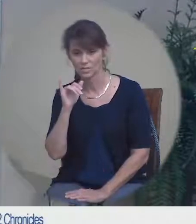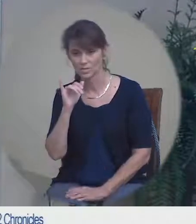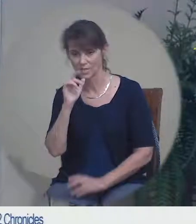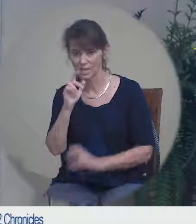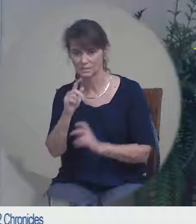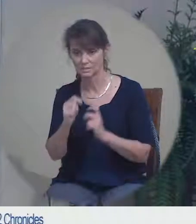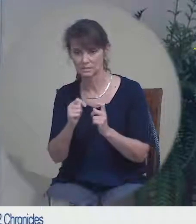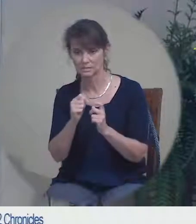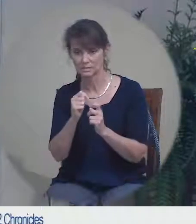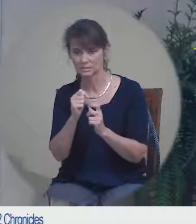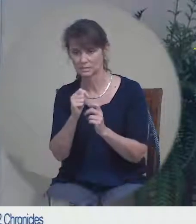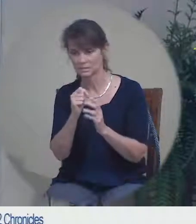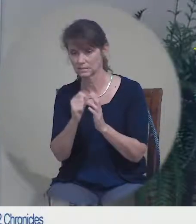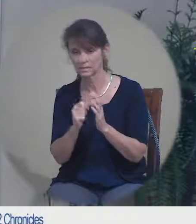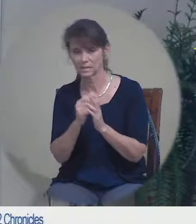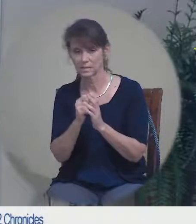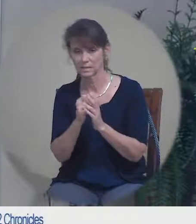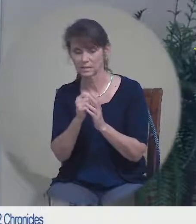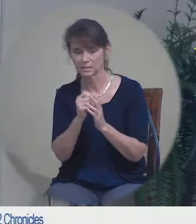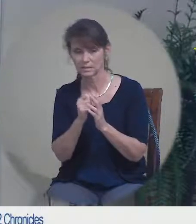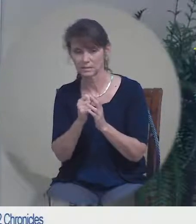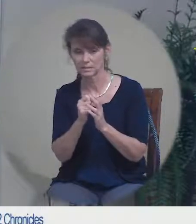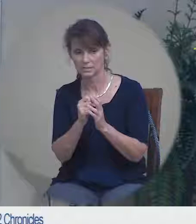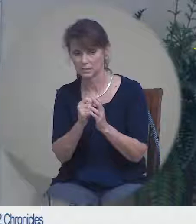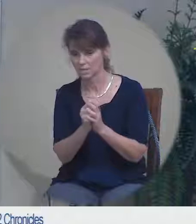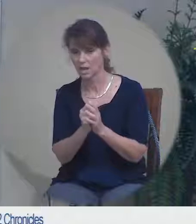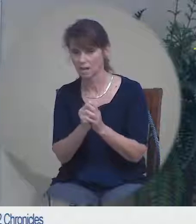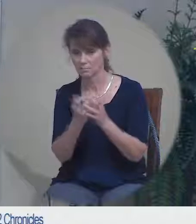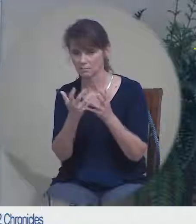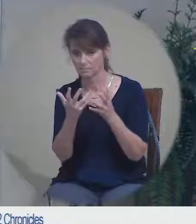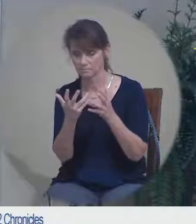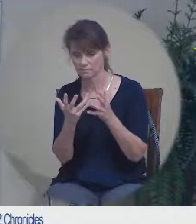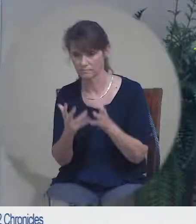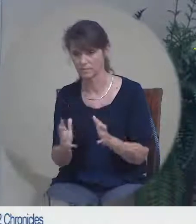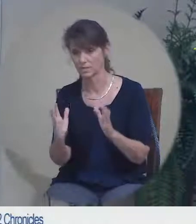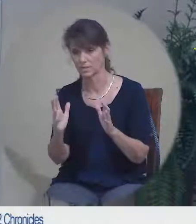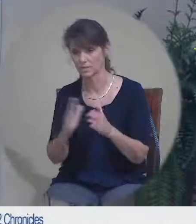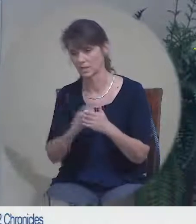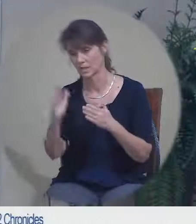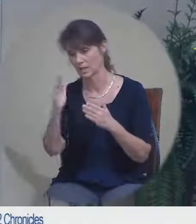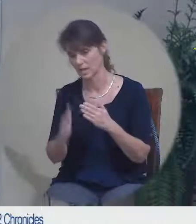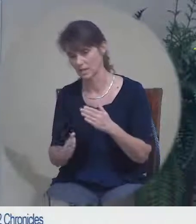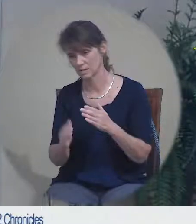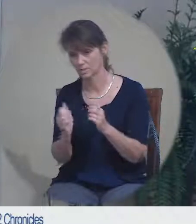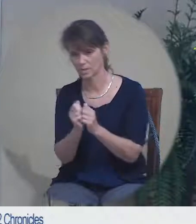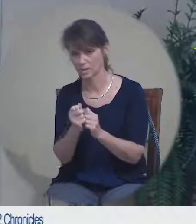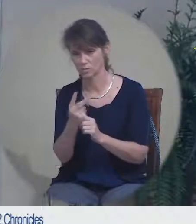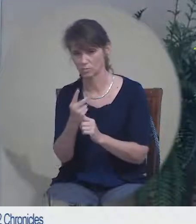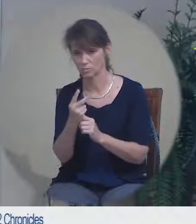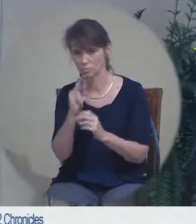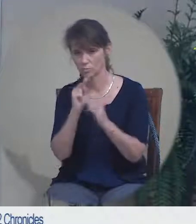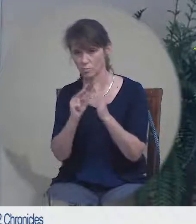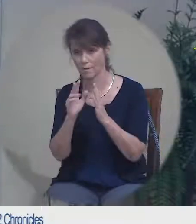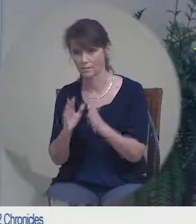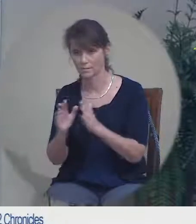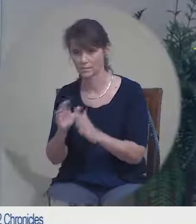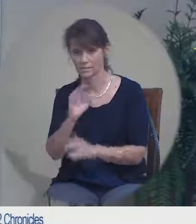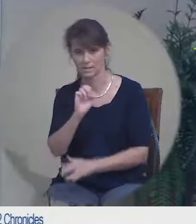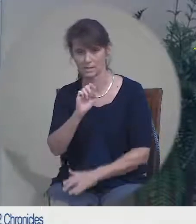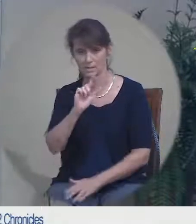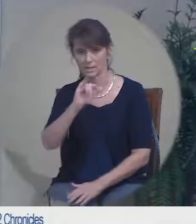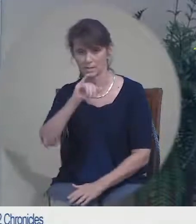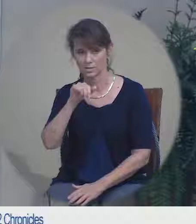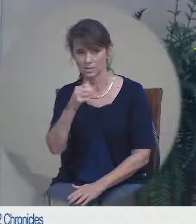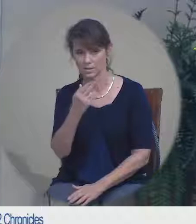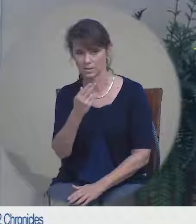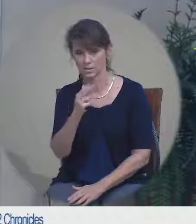with these prophets, these 2 main guys, Elijah and Elisha. Anybody got anything? Bob, and then Matt.